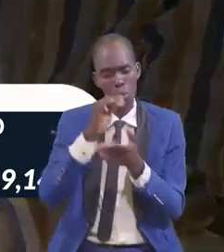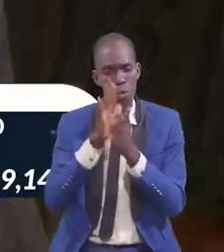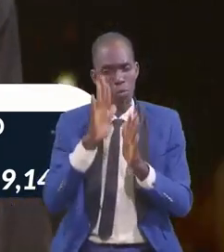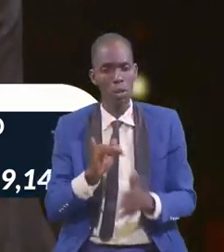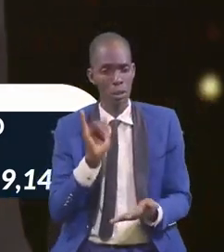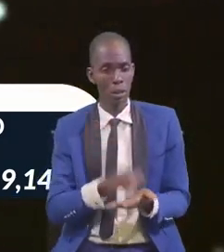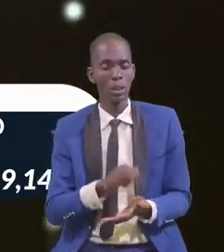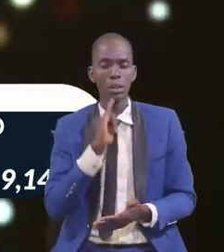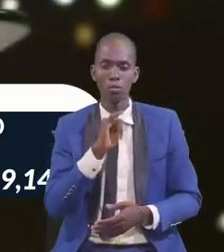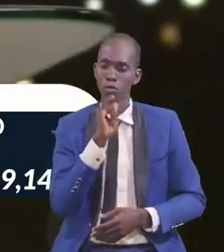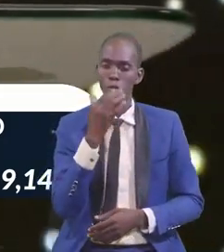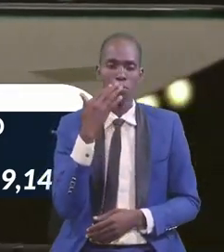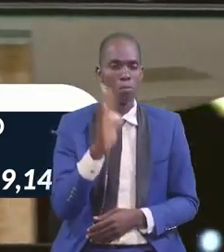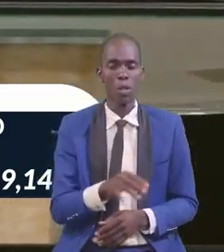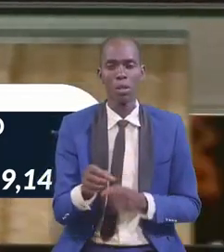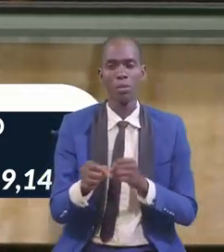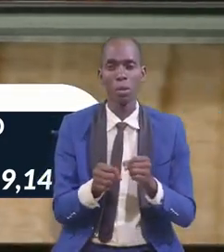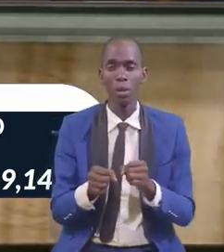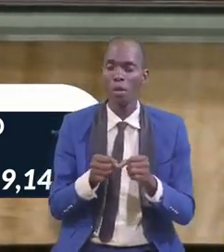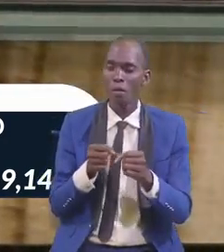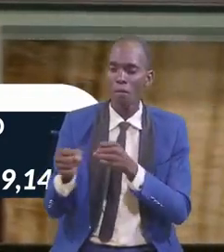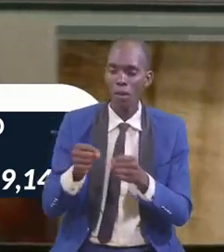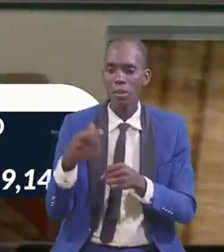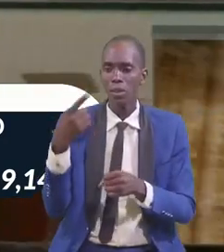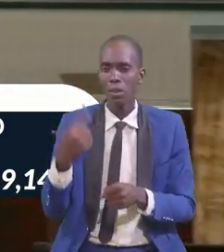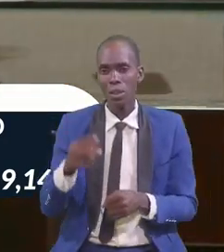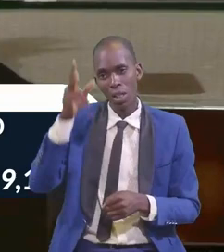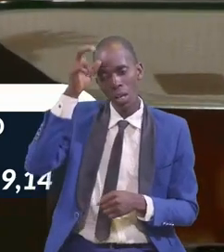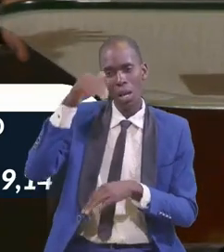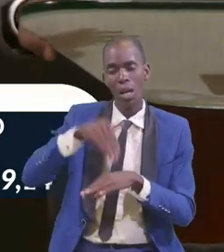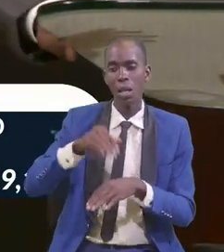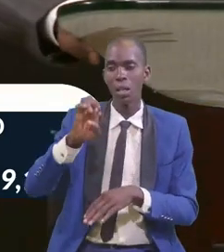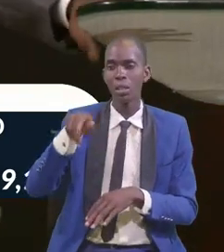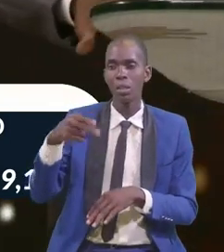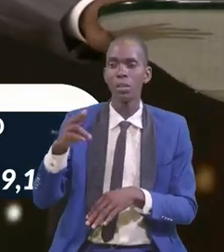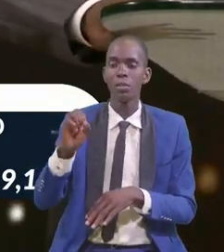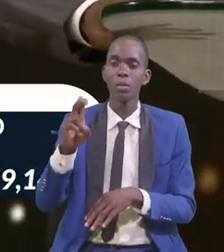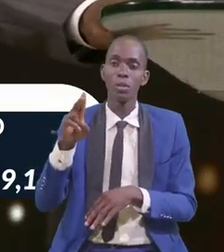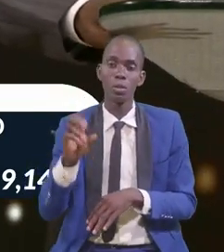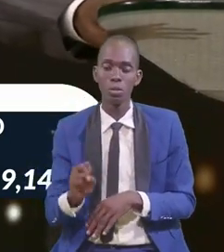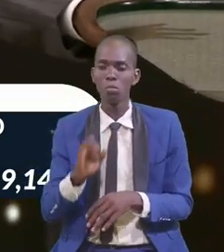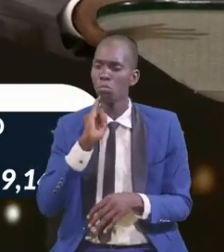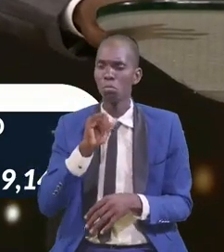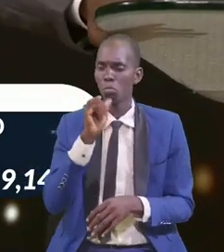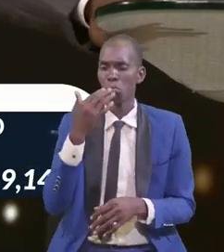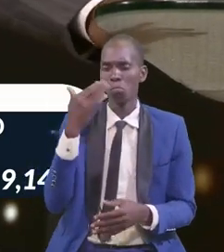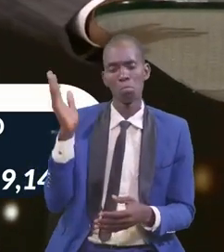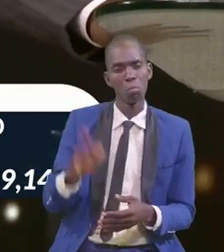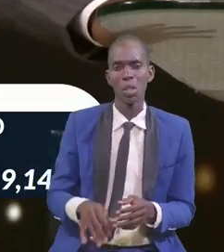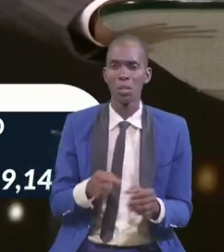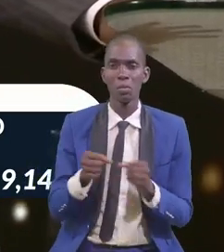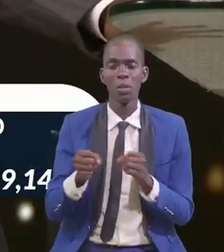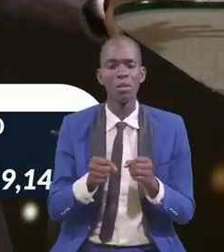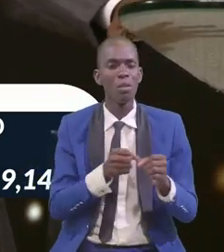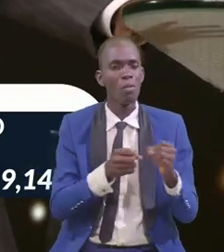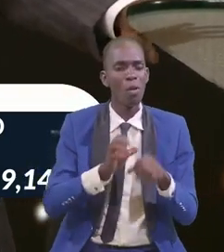bad fight. Fighting the beast at Ephesus, that's not a bad fight. Fighting all the corruption